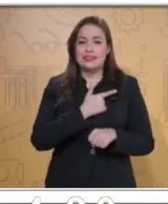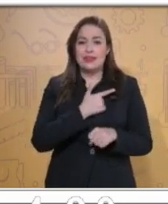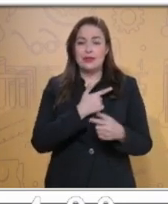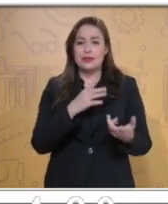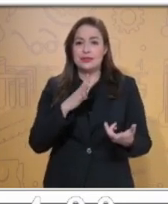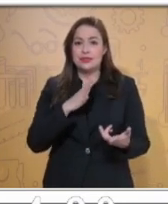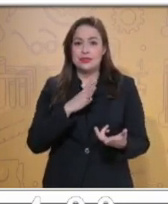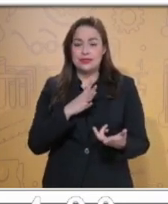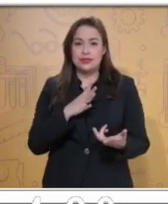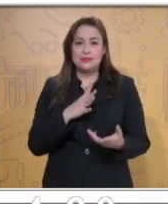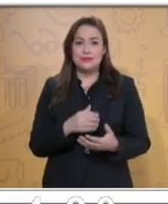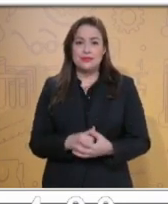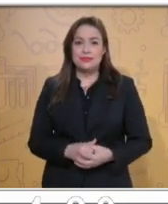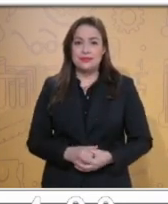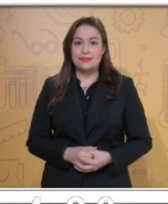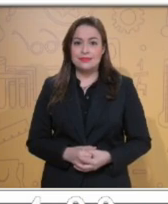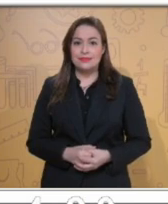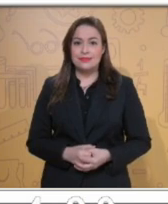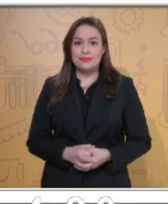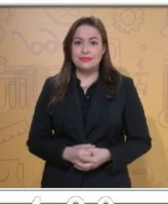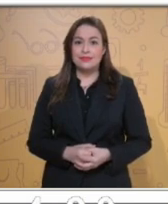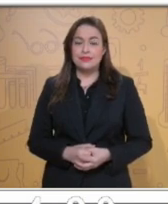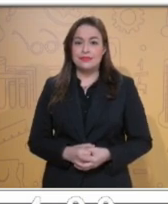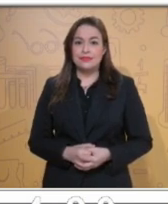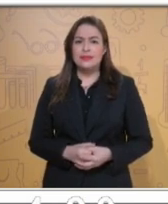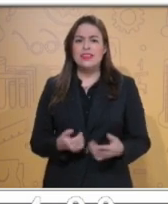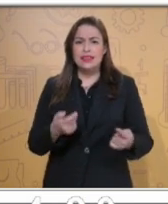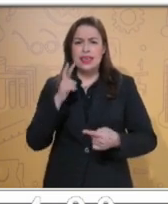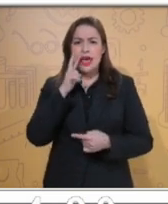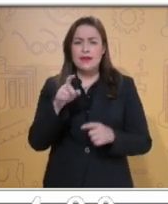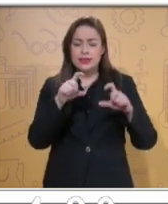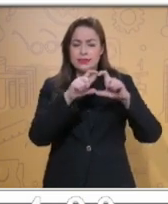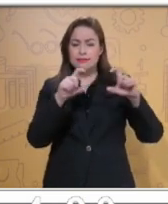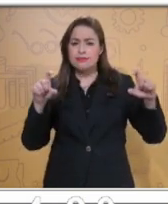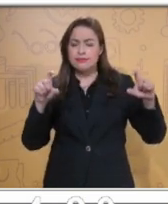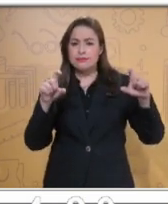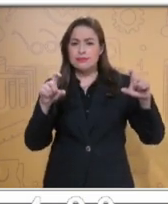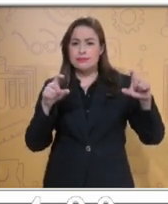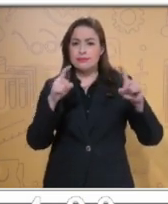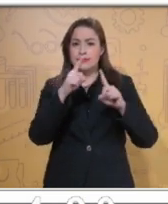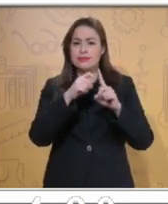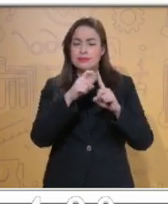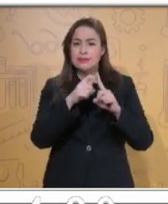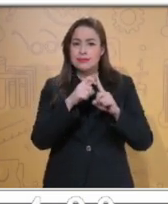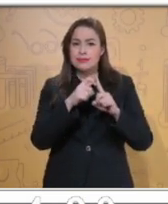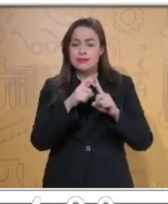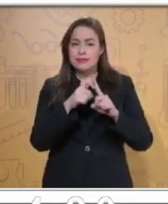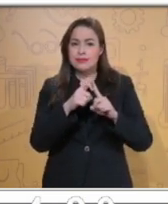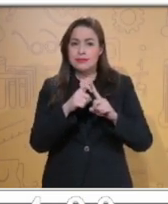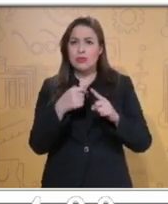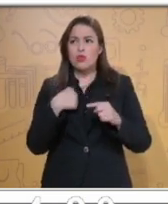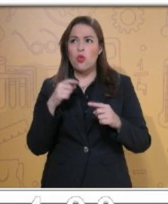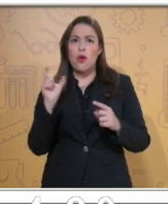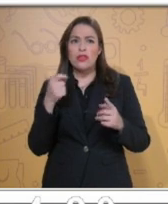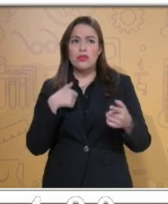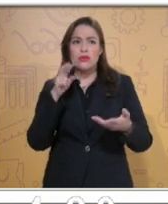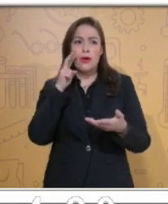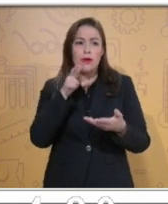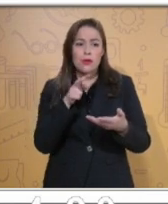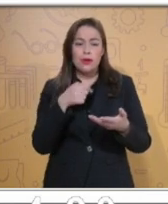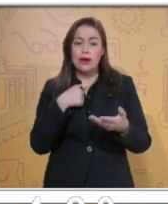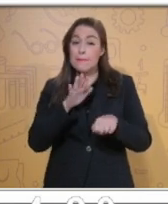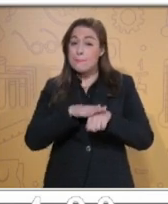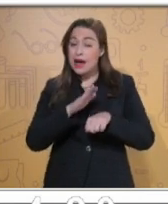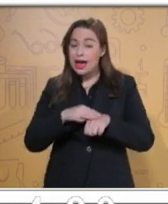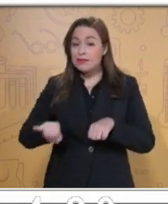you like the most. What do you see in the comic strips? When you read comic strips, what is the most attractive